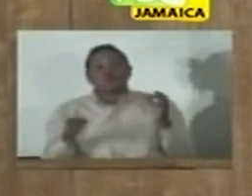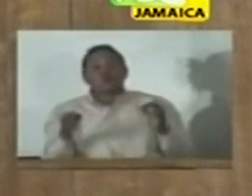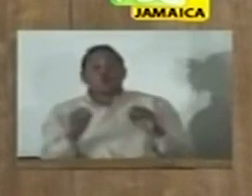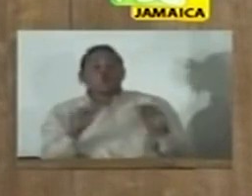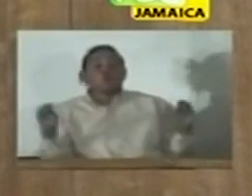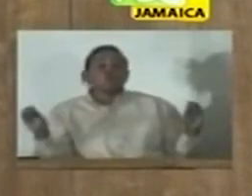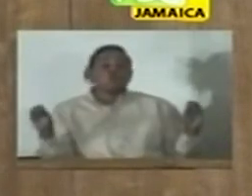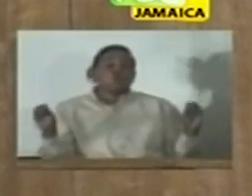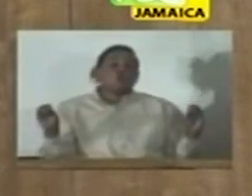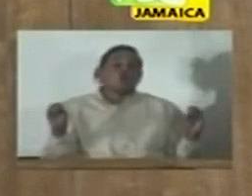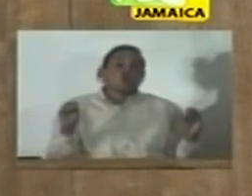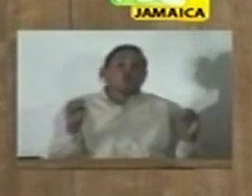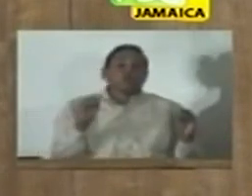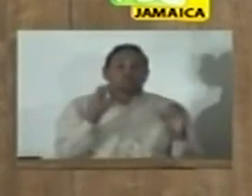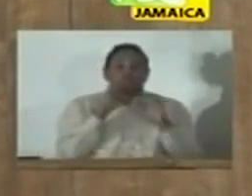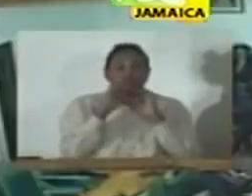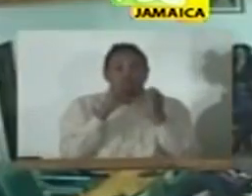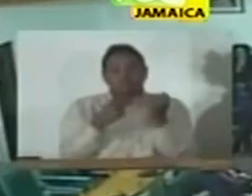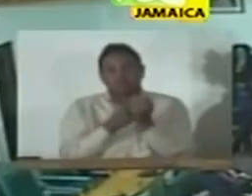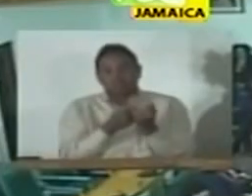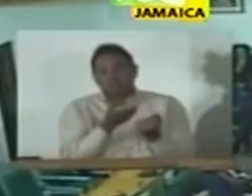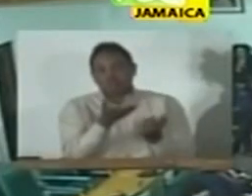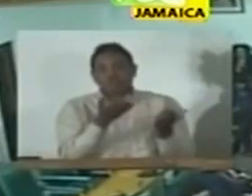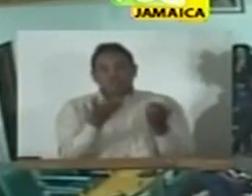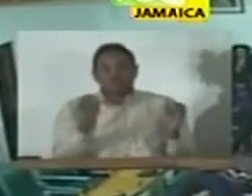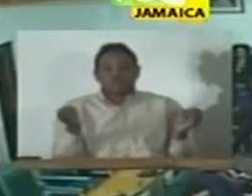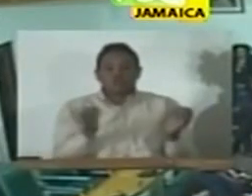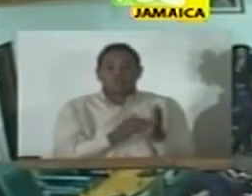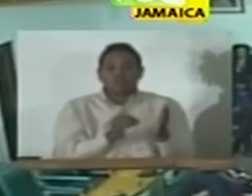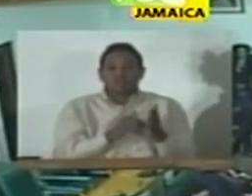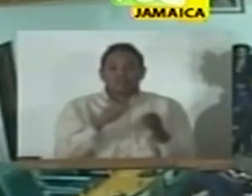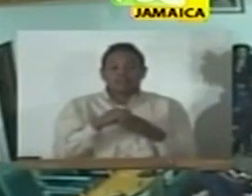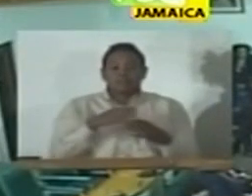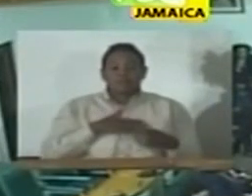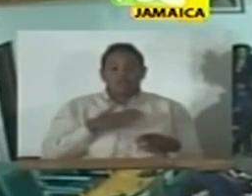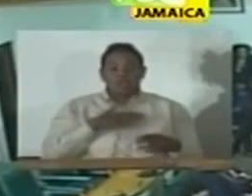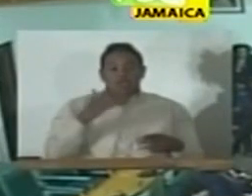no consular service.